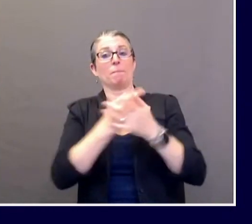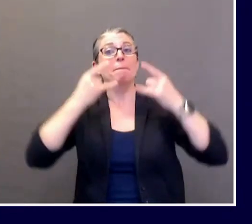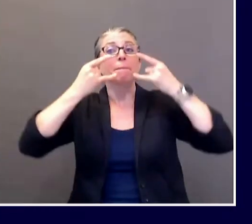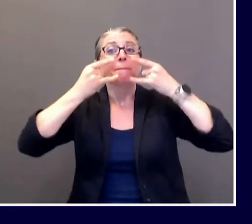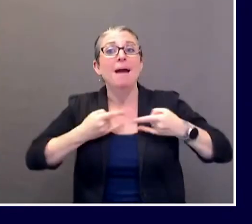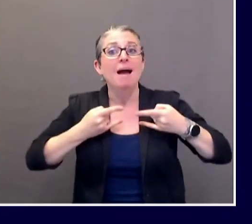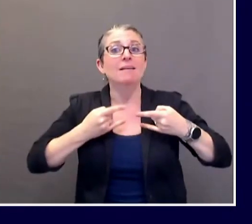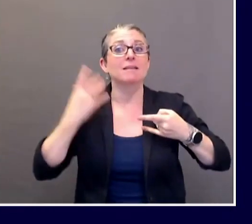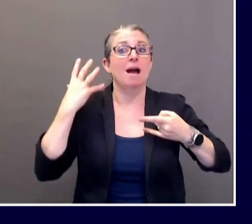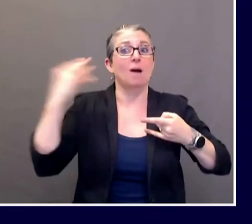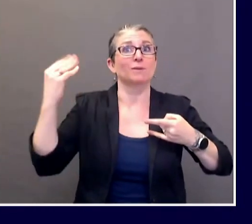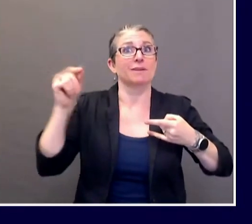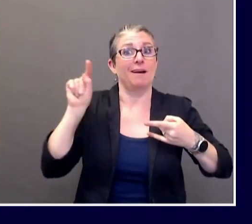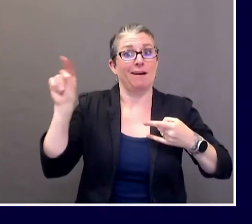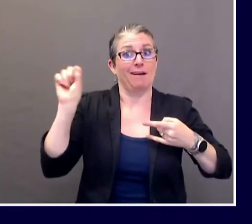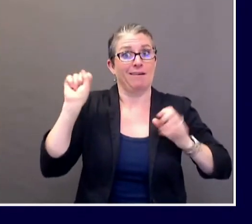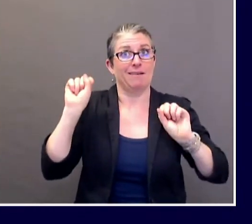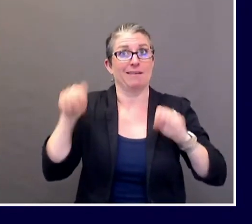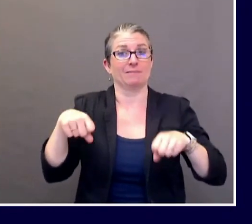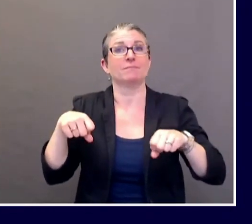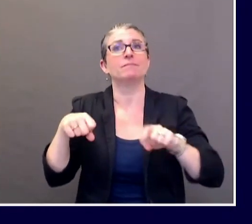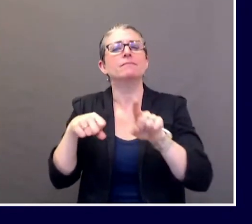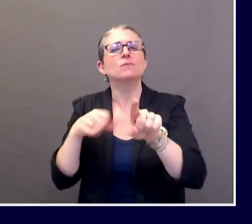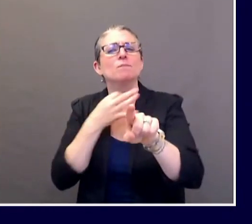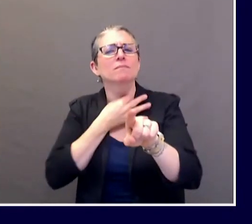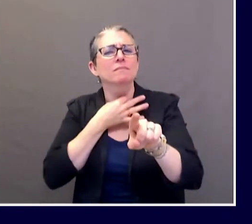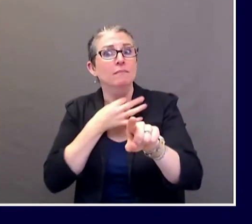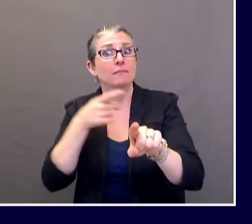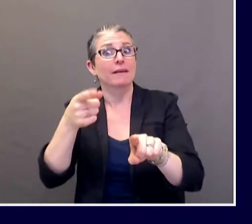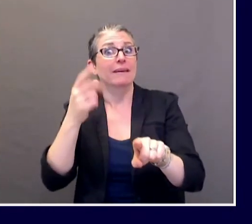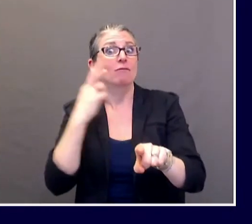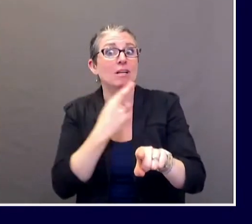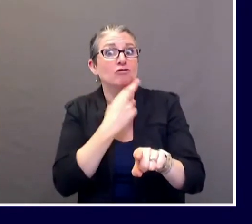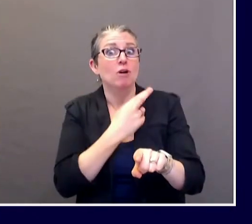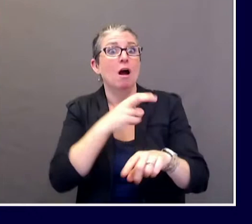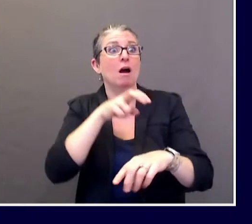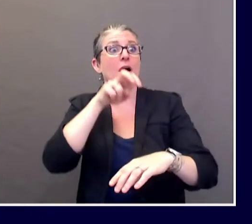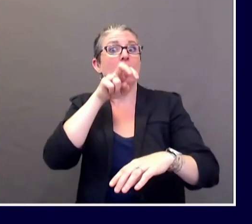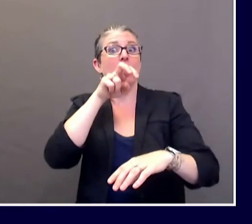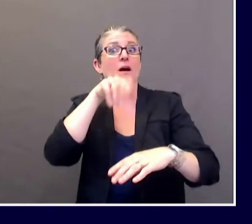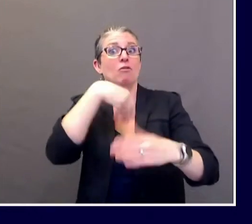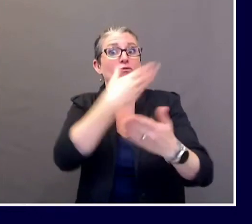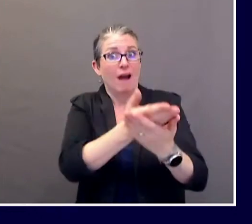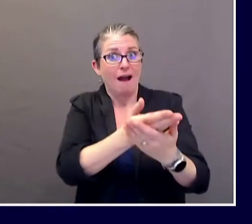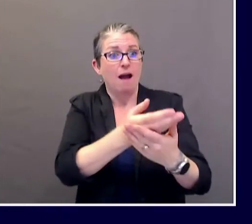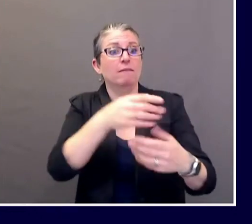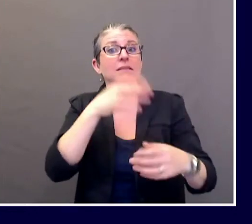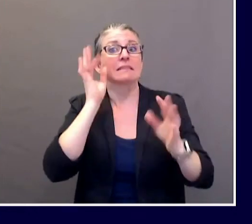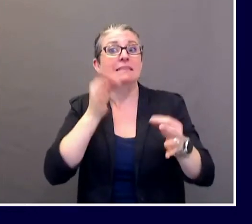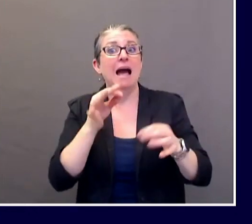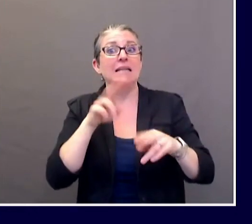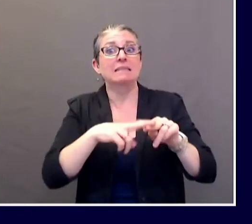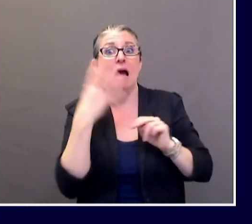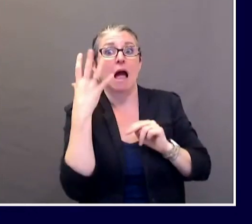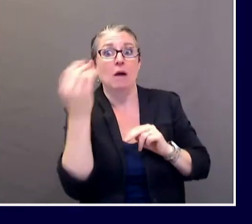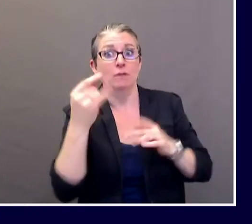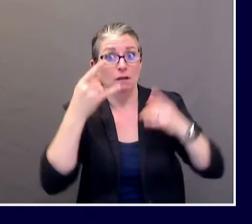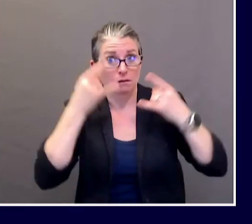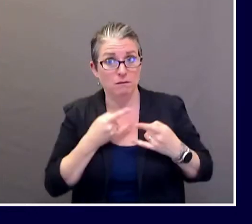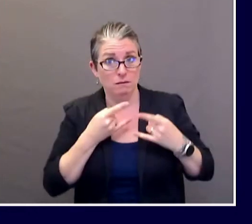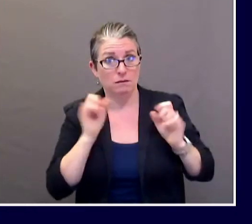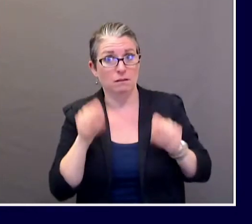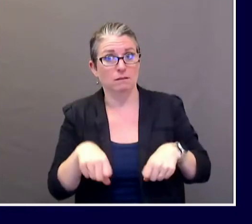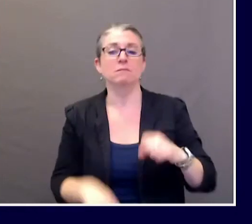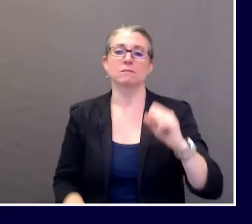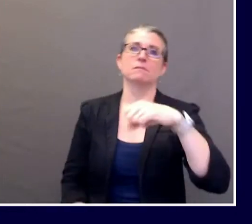you don't have to be wearing a mask or something like that? Yes, we have, again, lots of checklists.